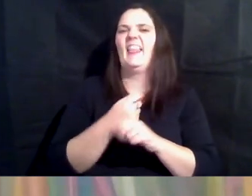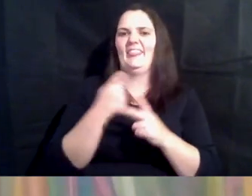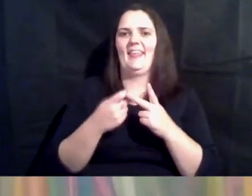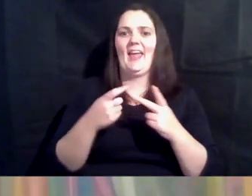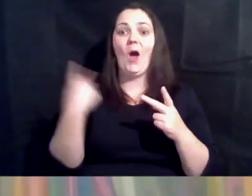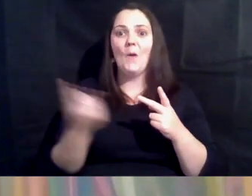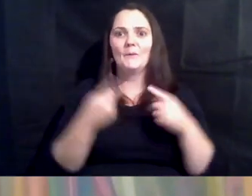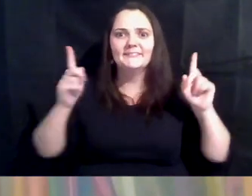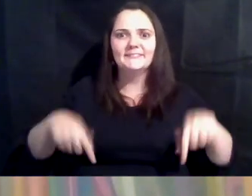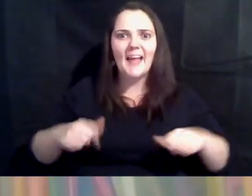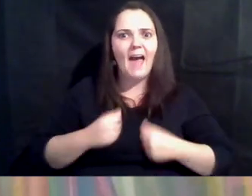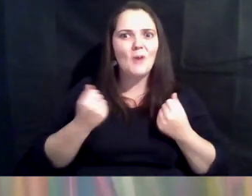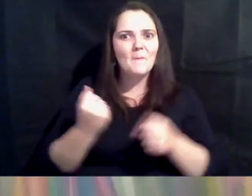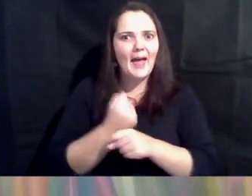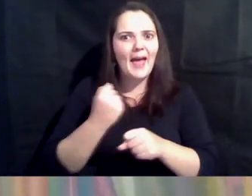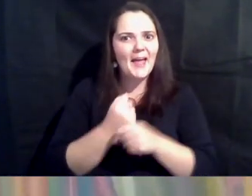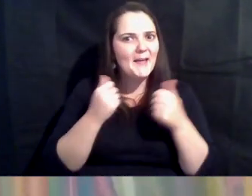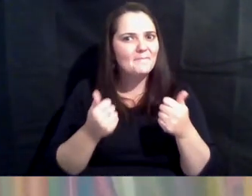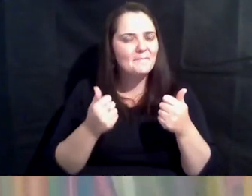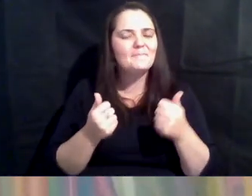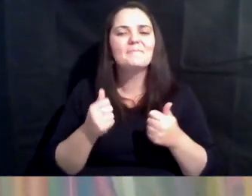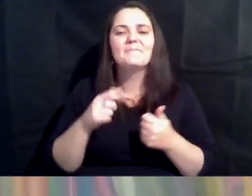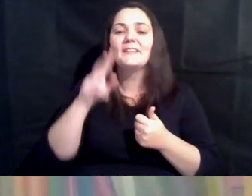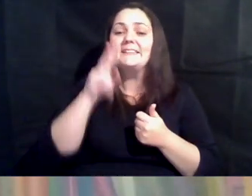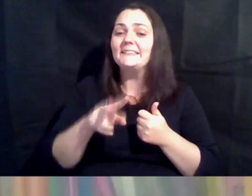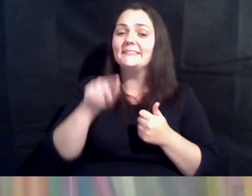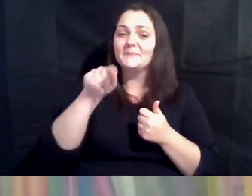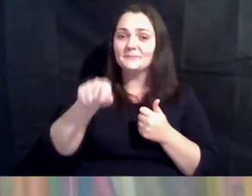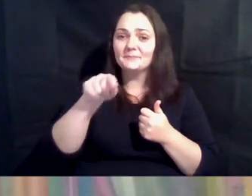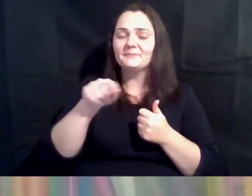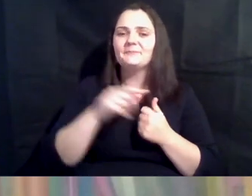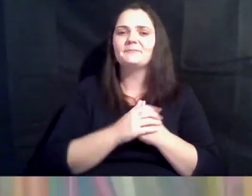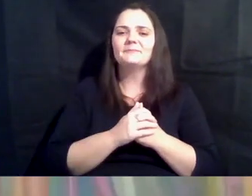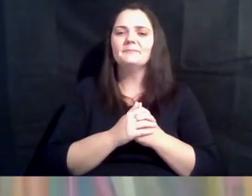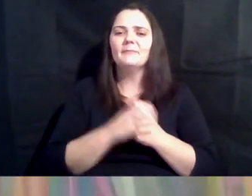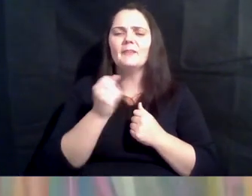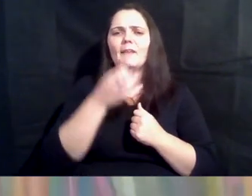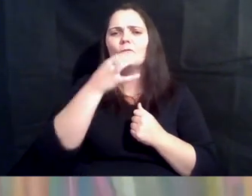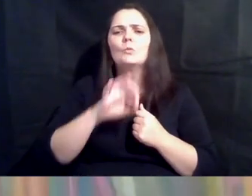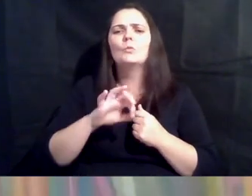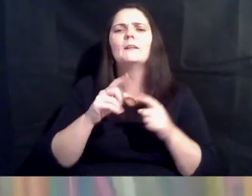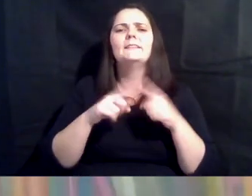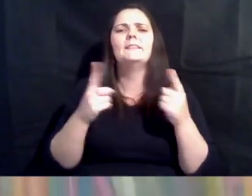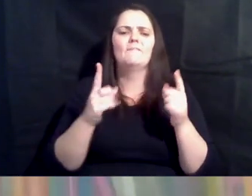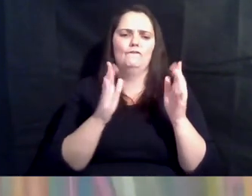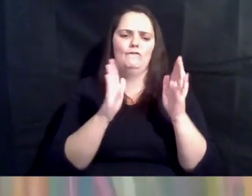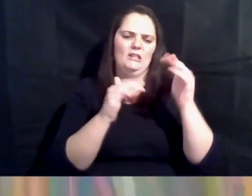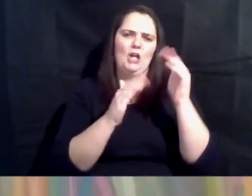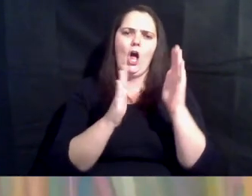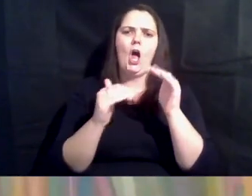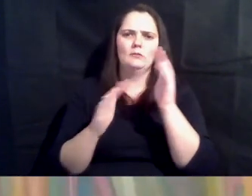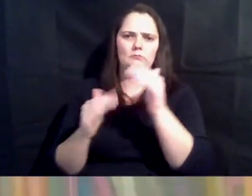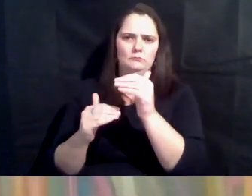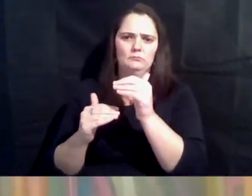fun. So what have I got here? You can see that I've made a couple in a bunch of different sizes. So the size